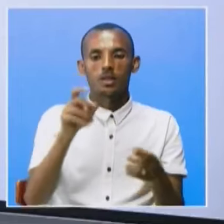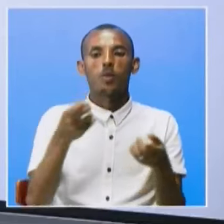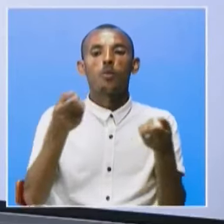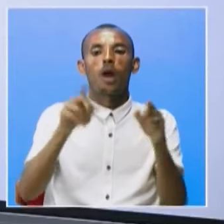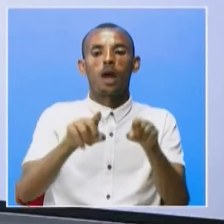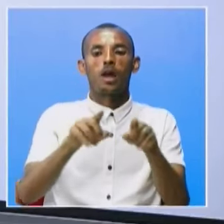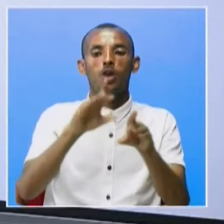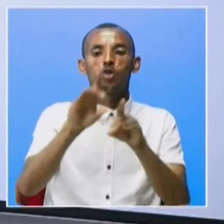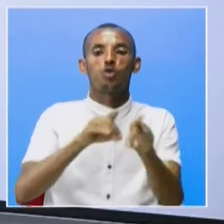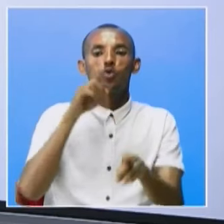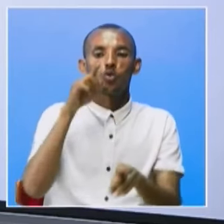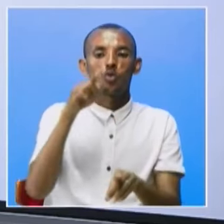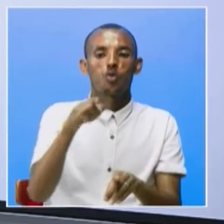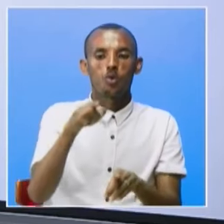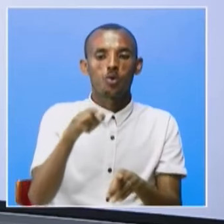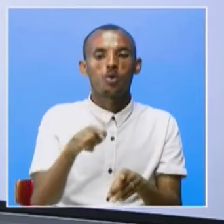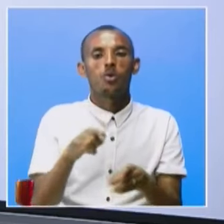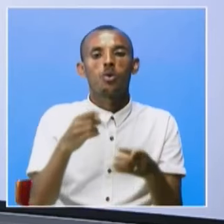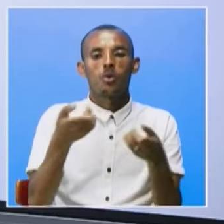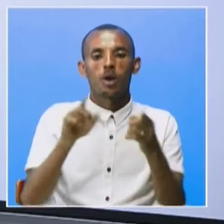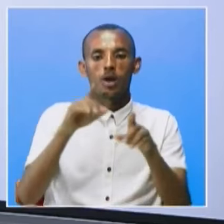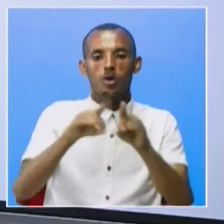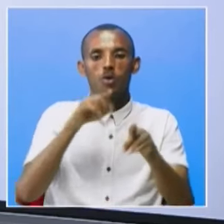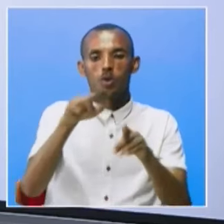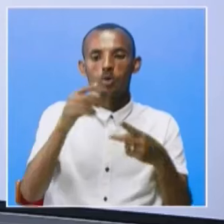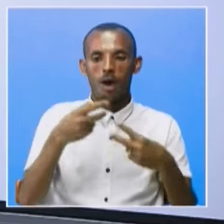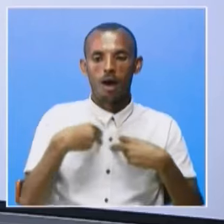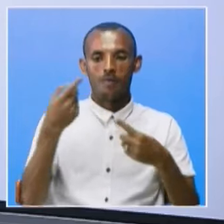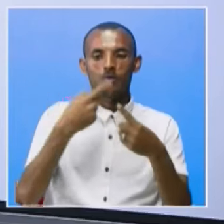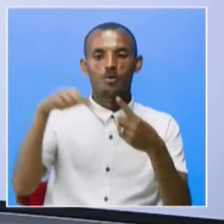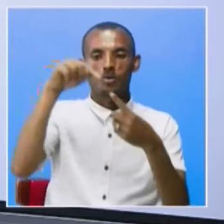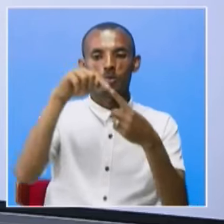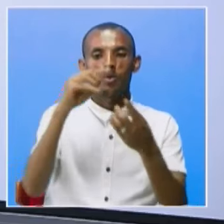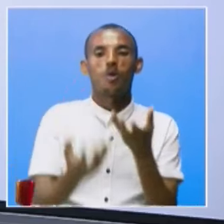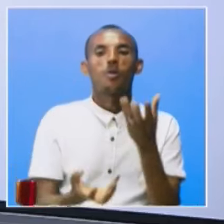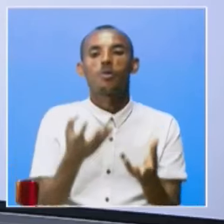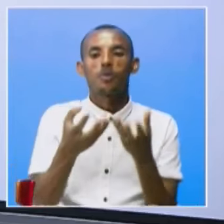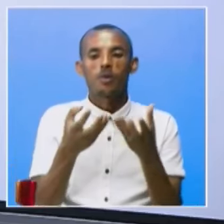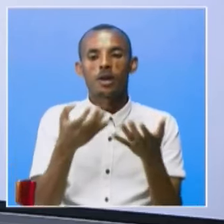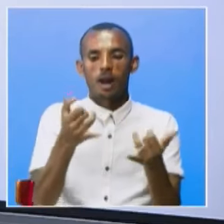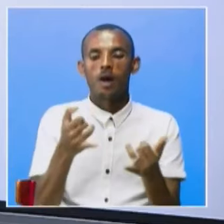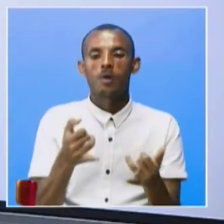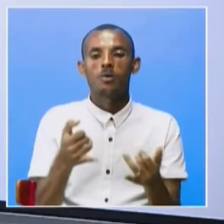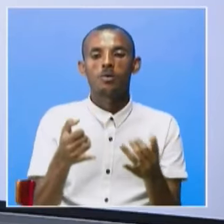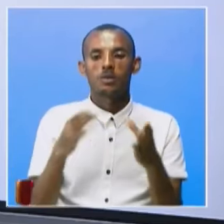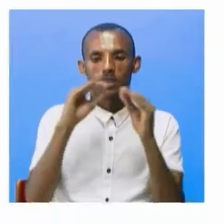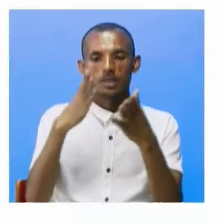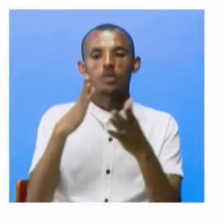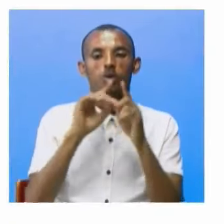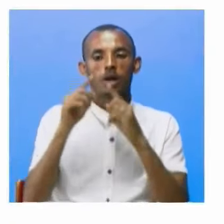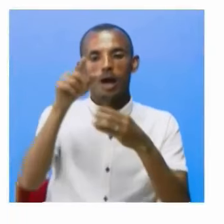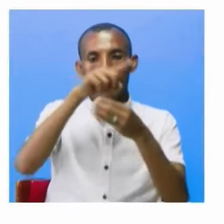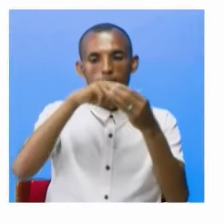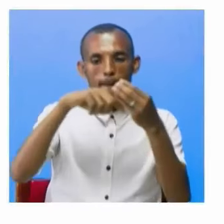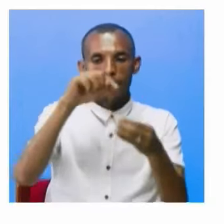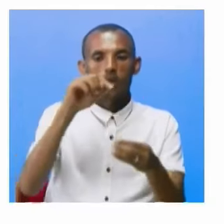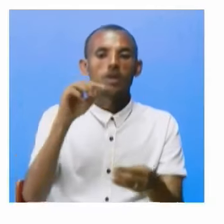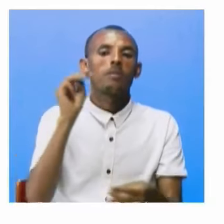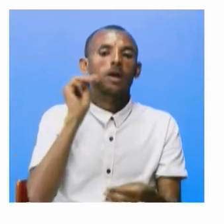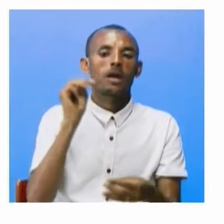do you, right? When do you have to cook? Now I'm talking about her, so when